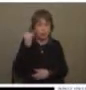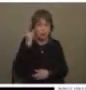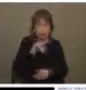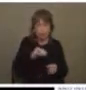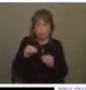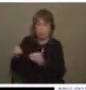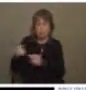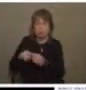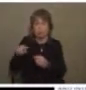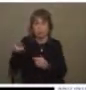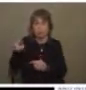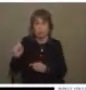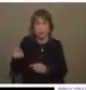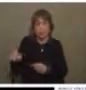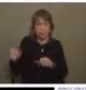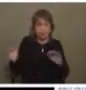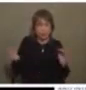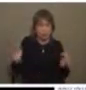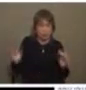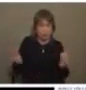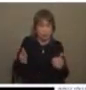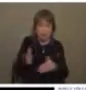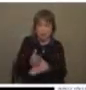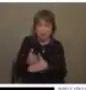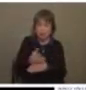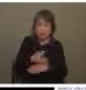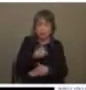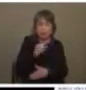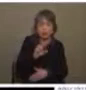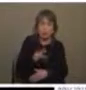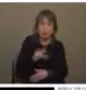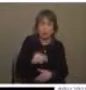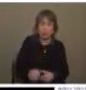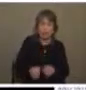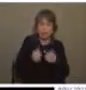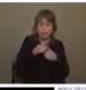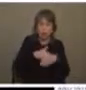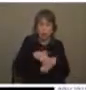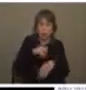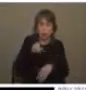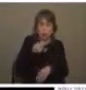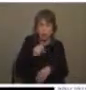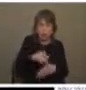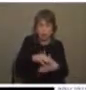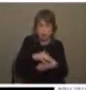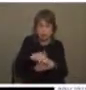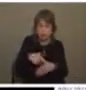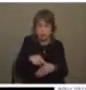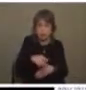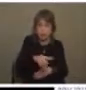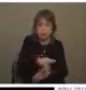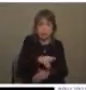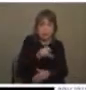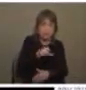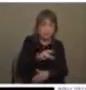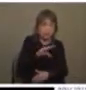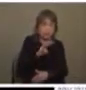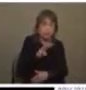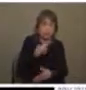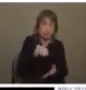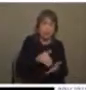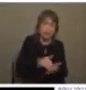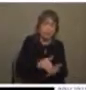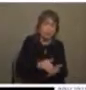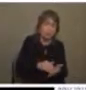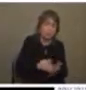States. The average Puerto Rican living in the mainland U.S. is expected to earn about $640,000 more between the ages